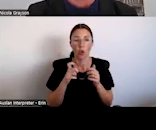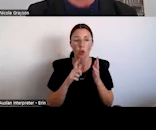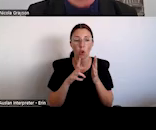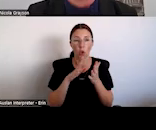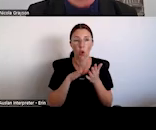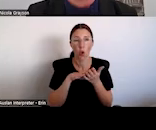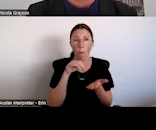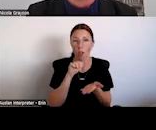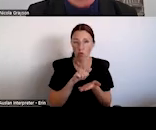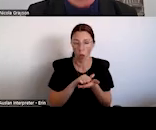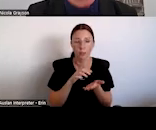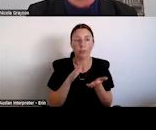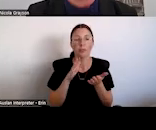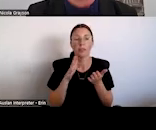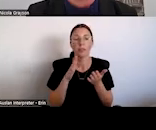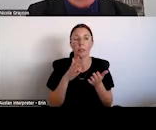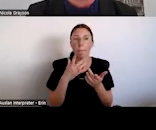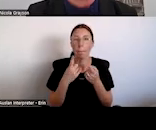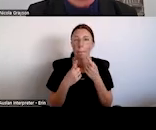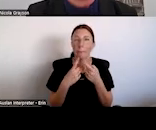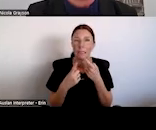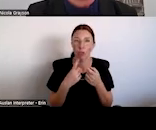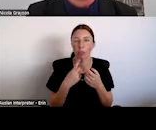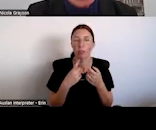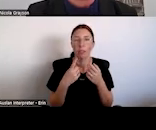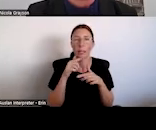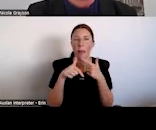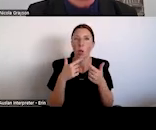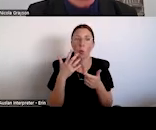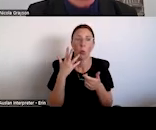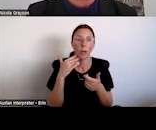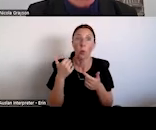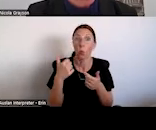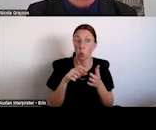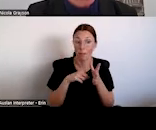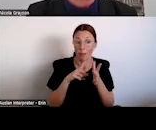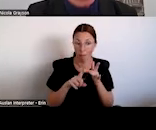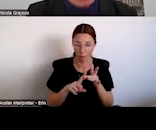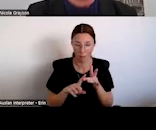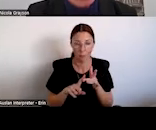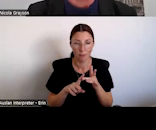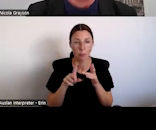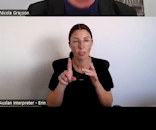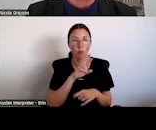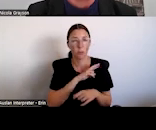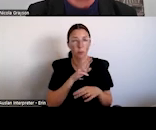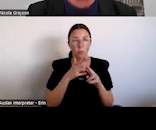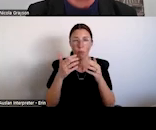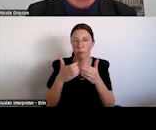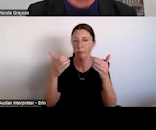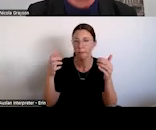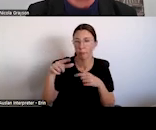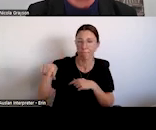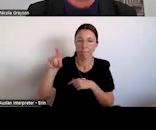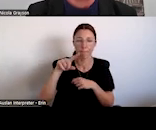increasingly is about also when we use AI. And that's the responsibility of another set of players. Maybe that I mentioned the input